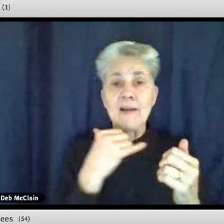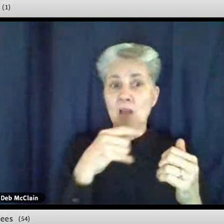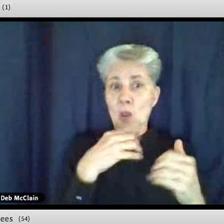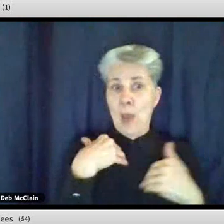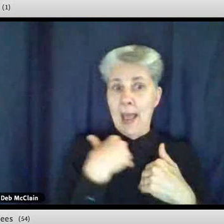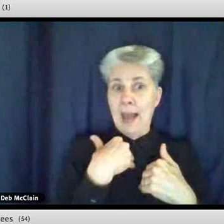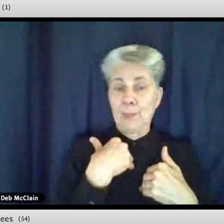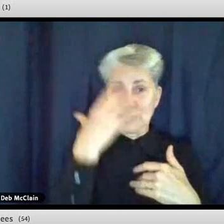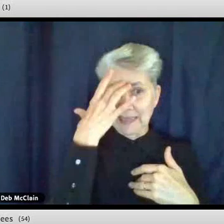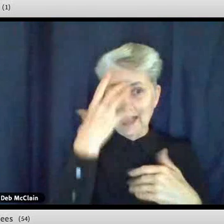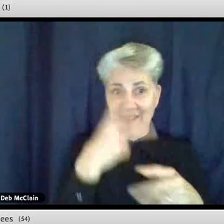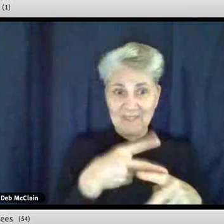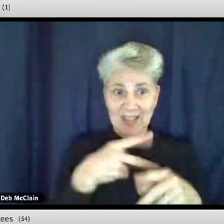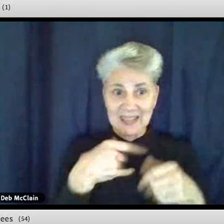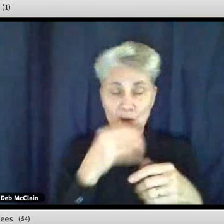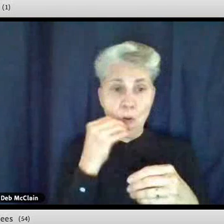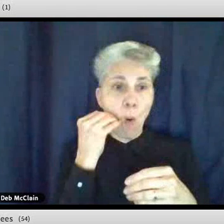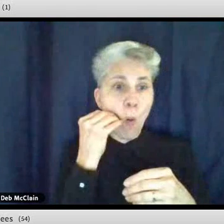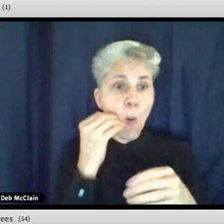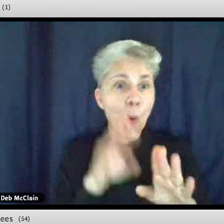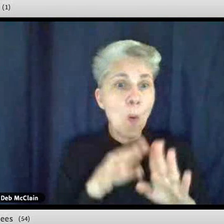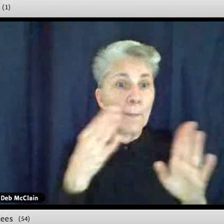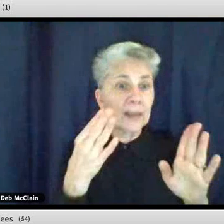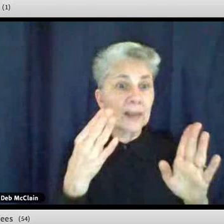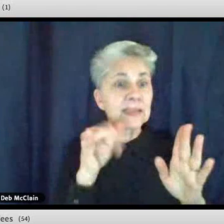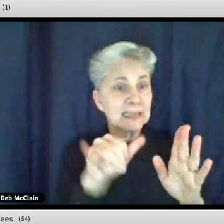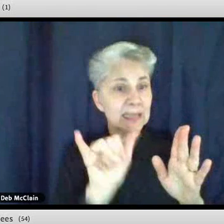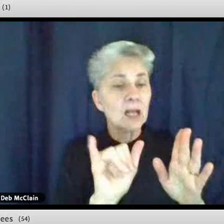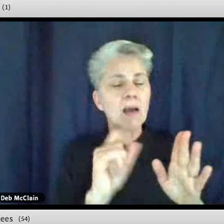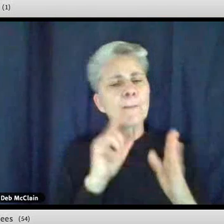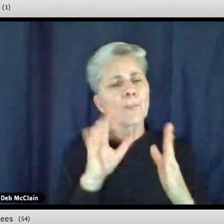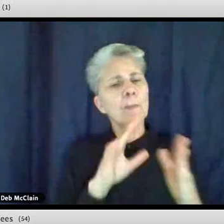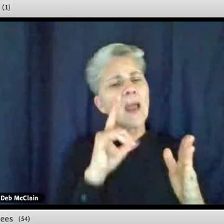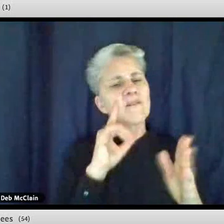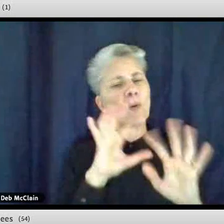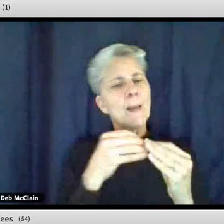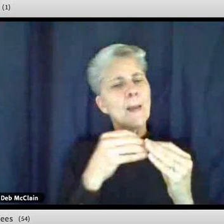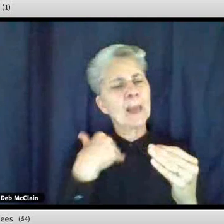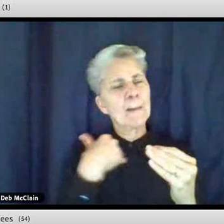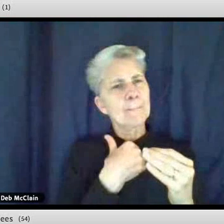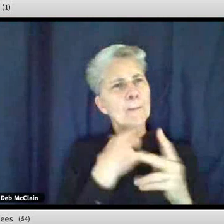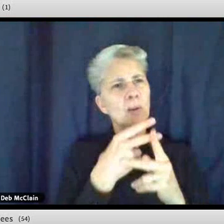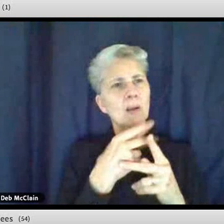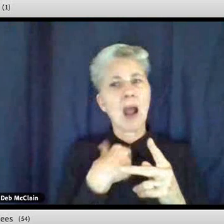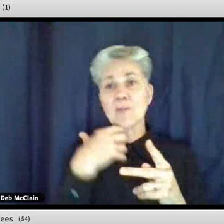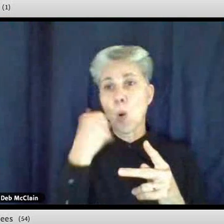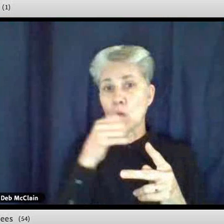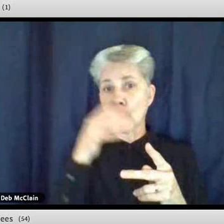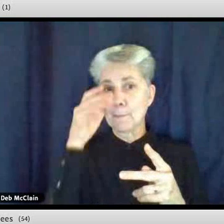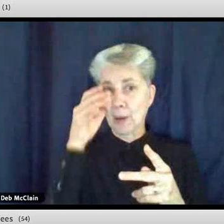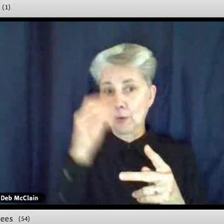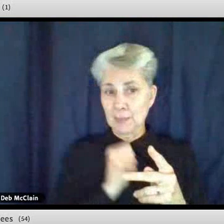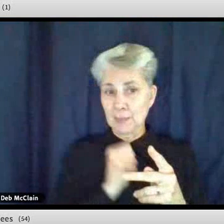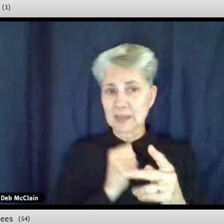vet still open? Are you going to have to go to an emergency vet? And then prepare for your family member care. I have older parents. A lot of us